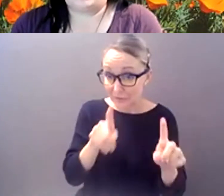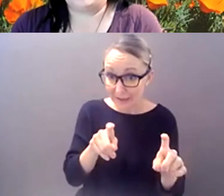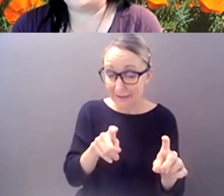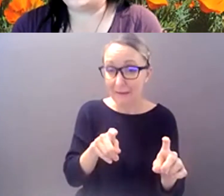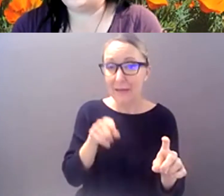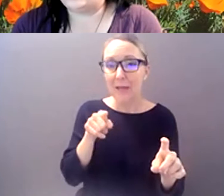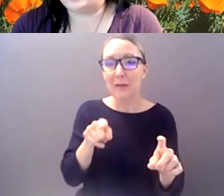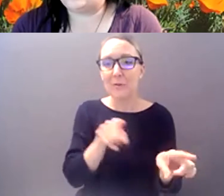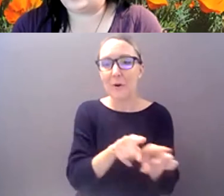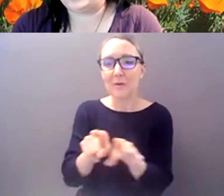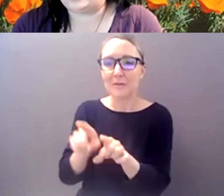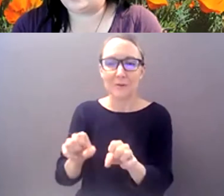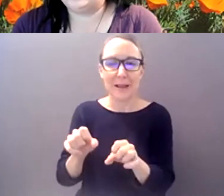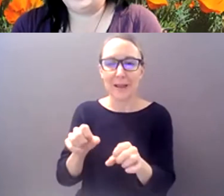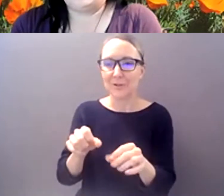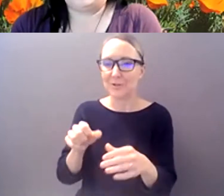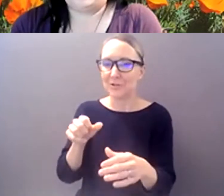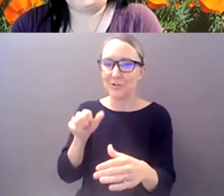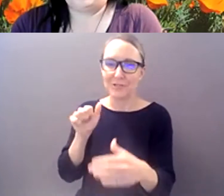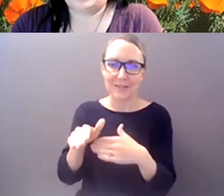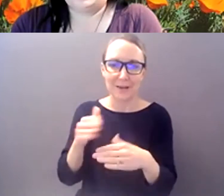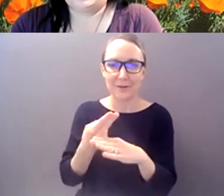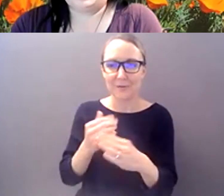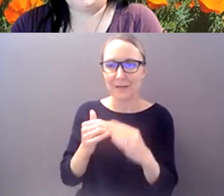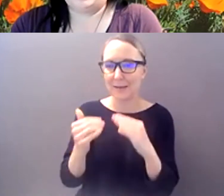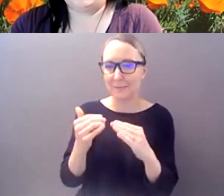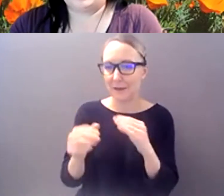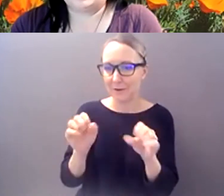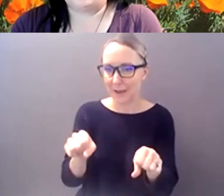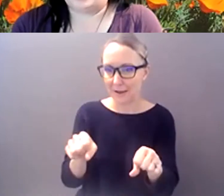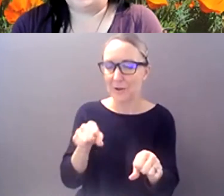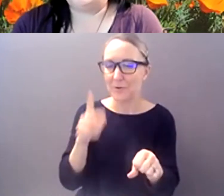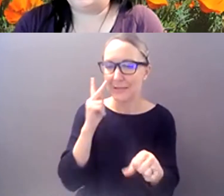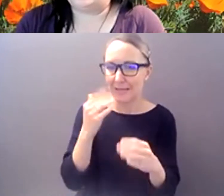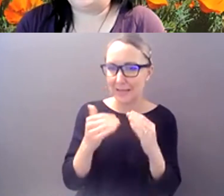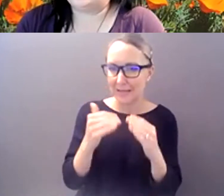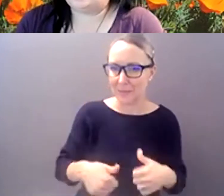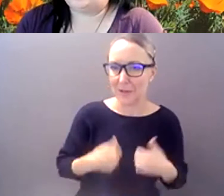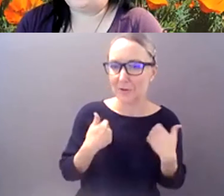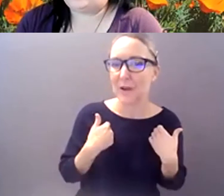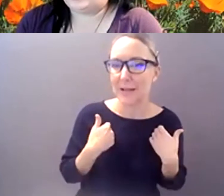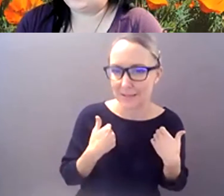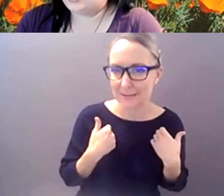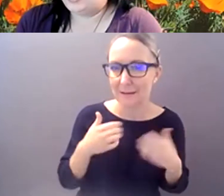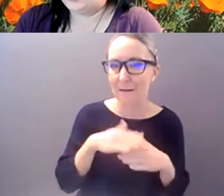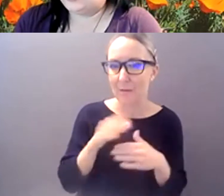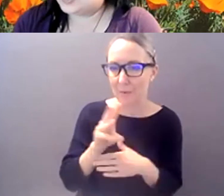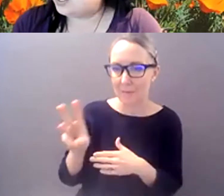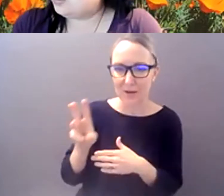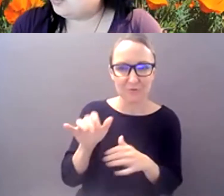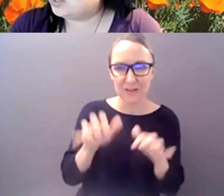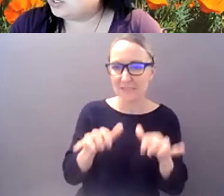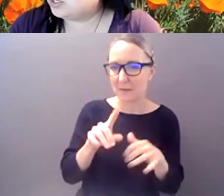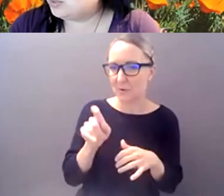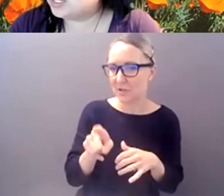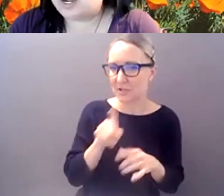to also send it to us via email. You'll find the email address as well on the webpage. So with that,